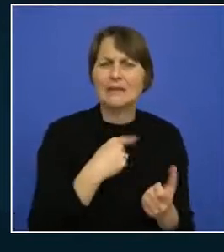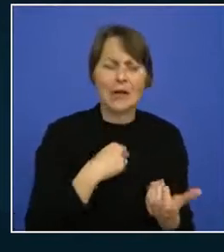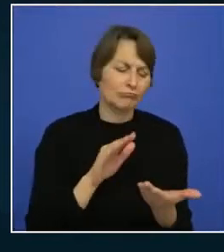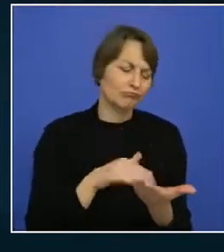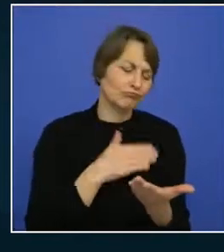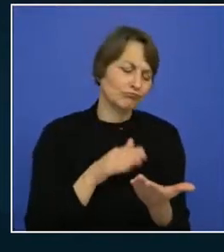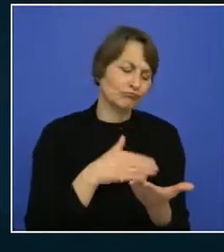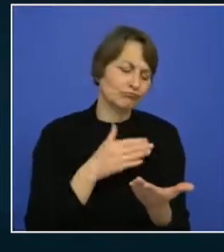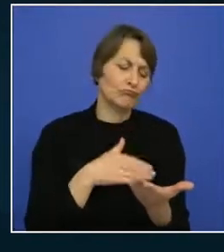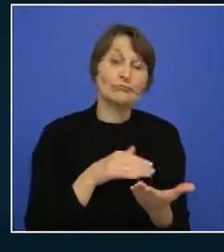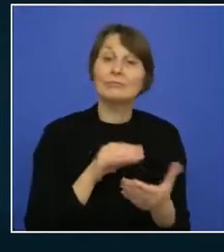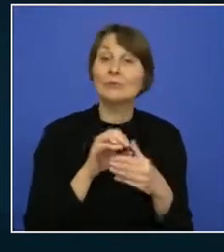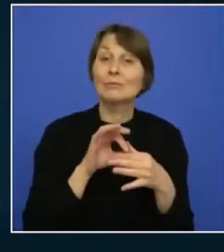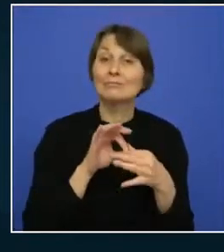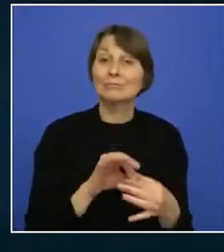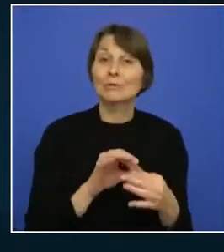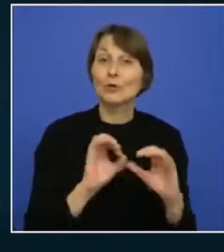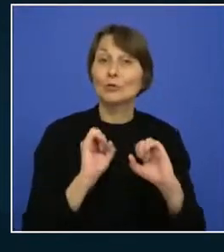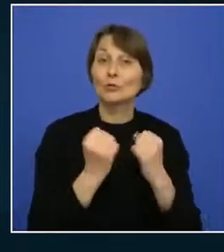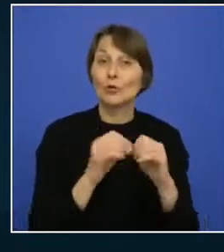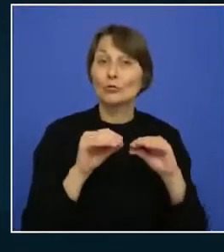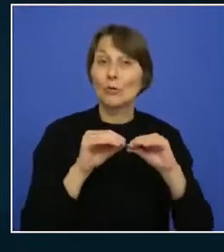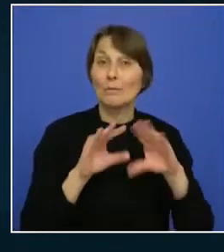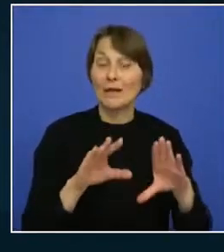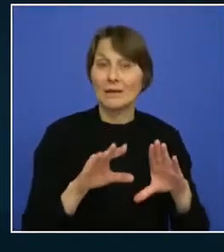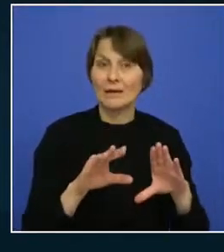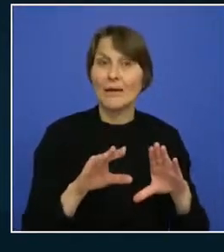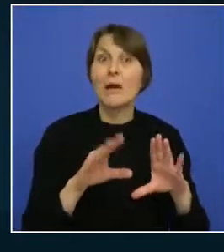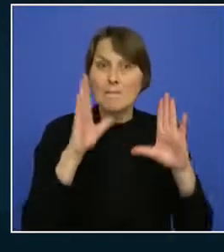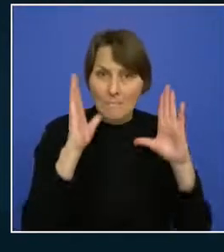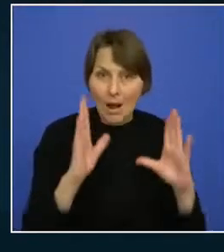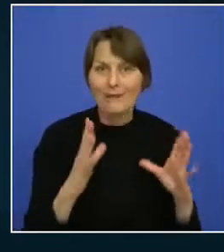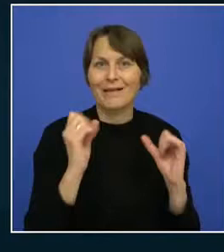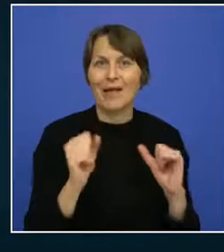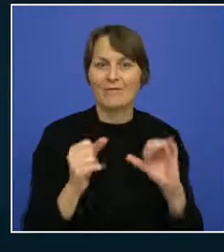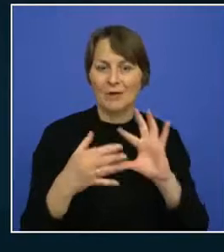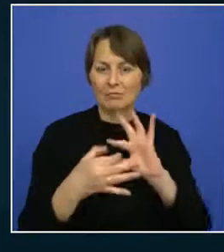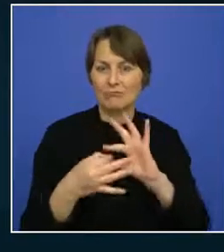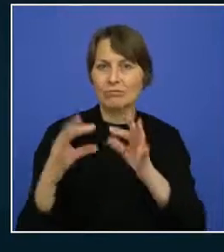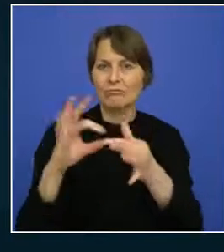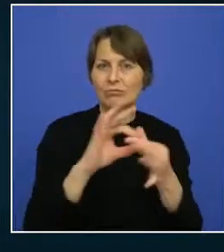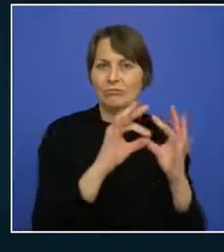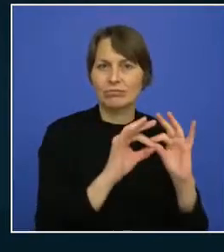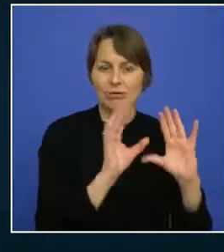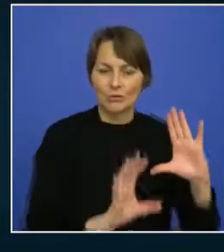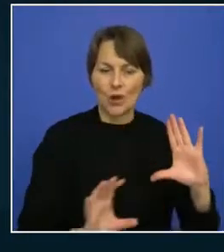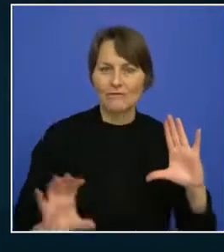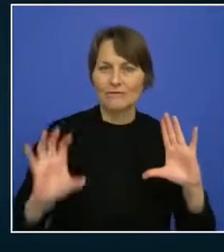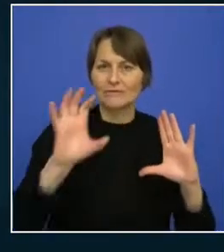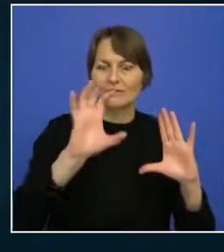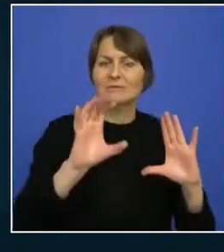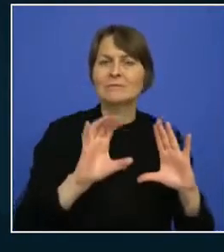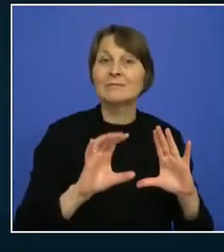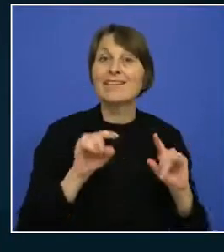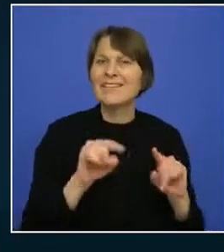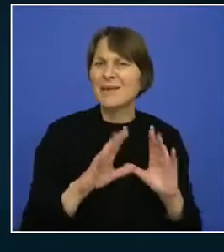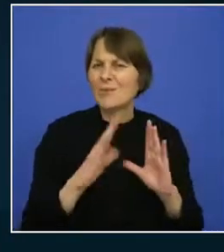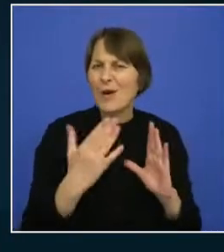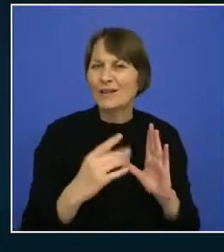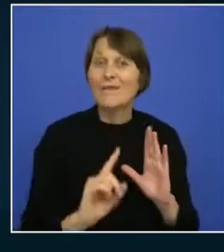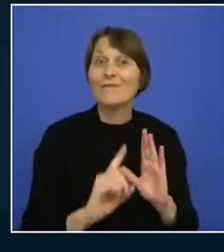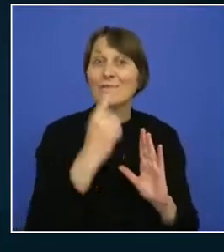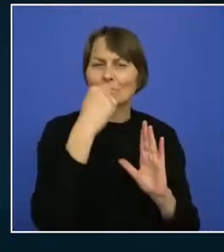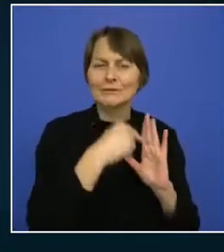media would not be possible without graphs, because graphs are a relationship first